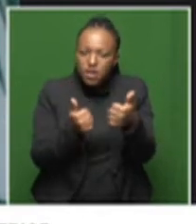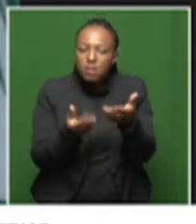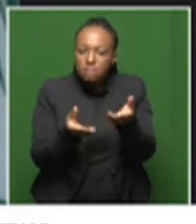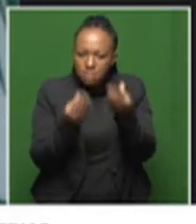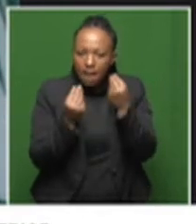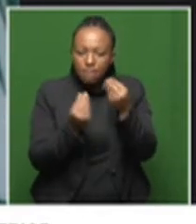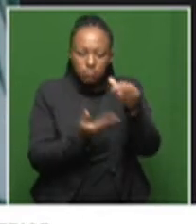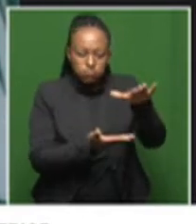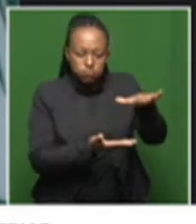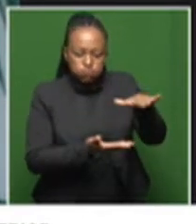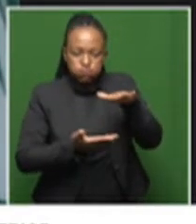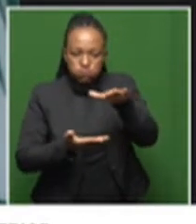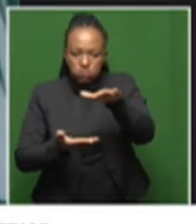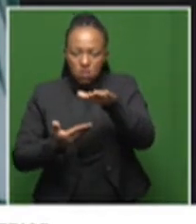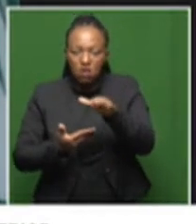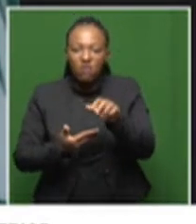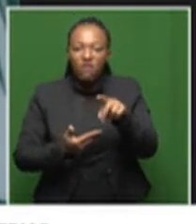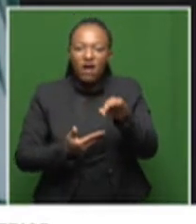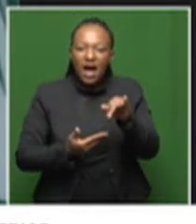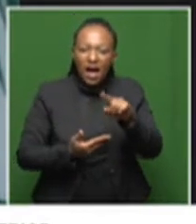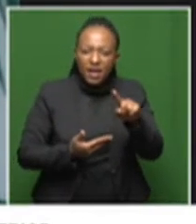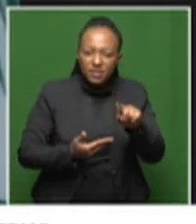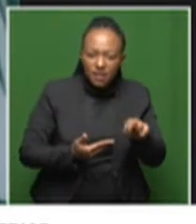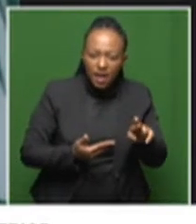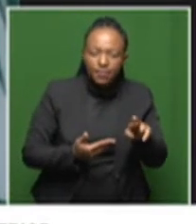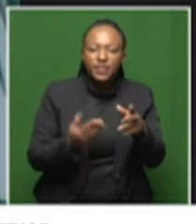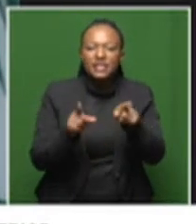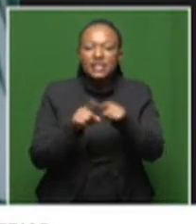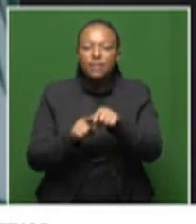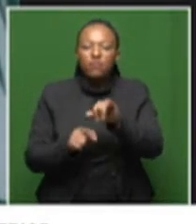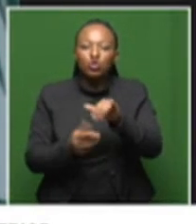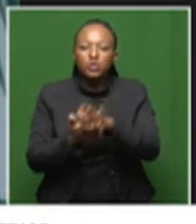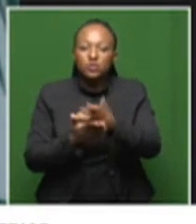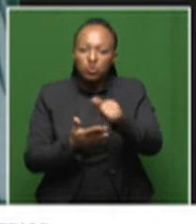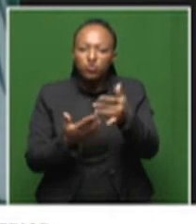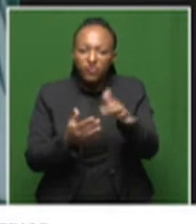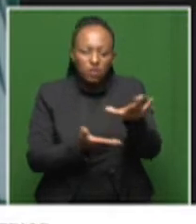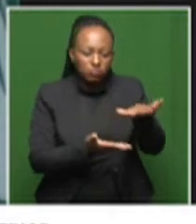receive from Pfizer and Johnson & Johnson.